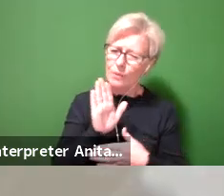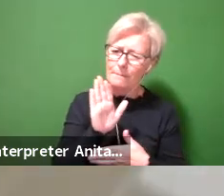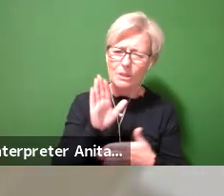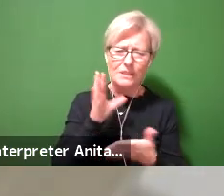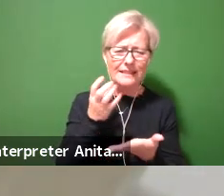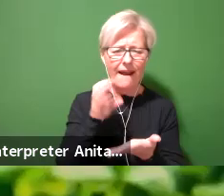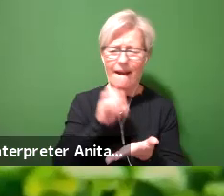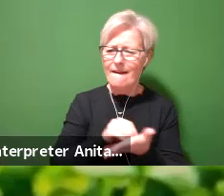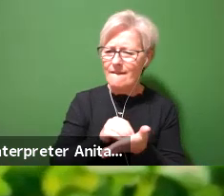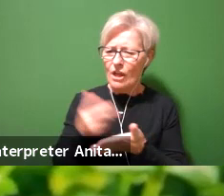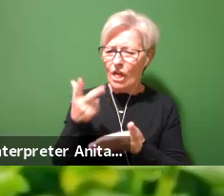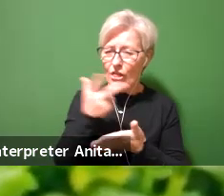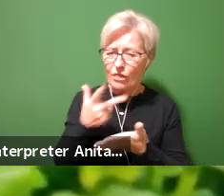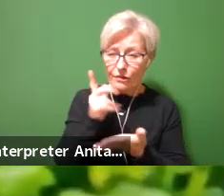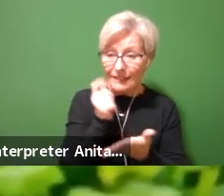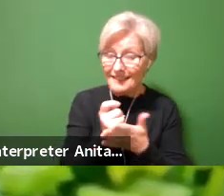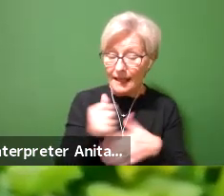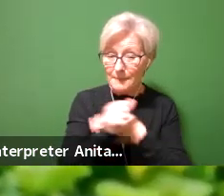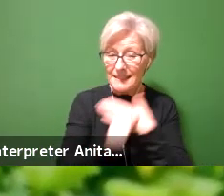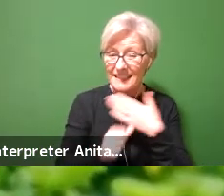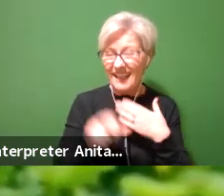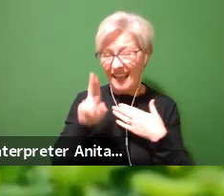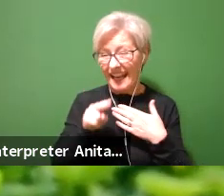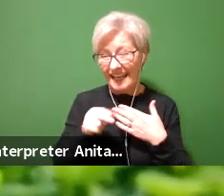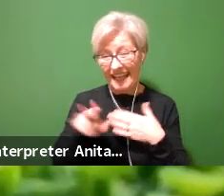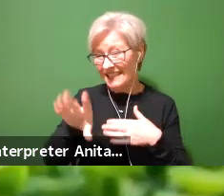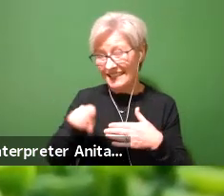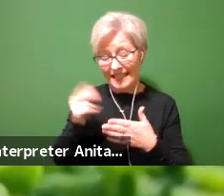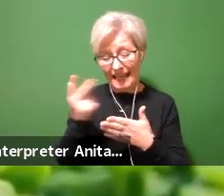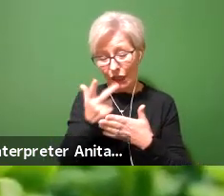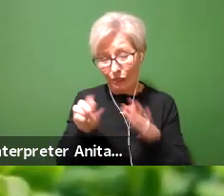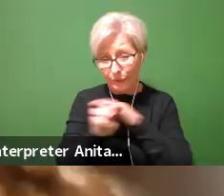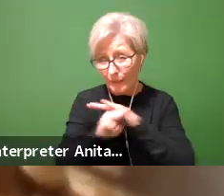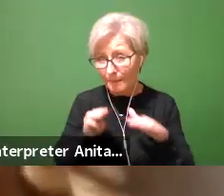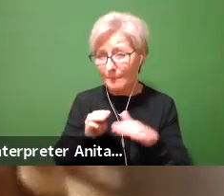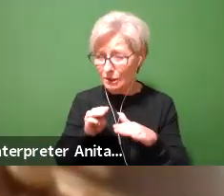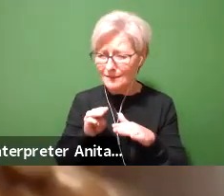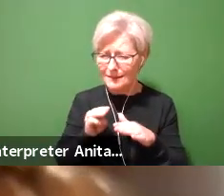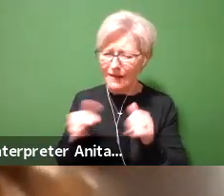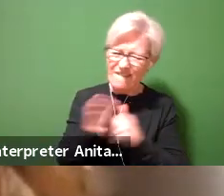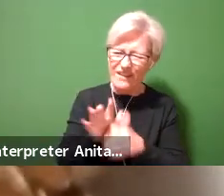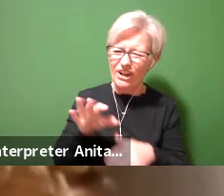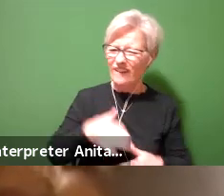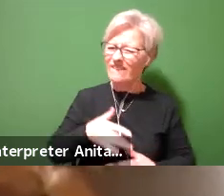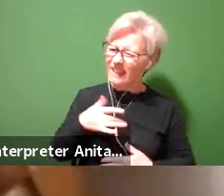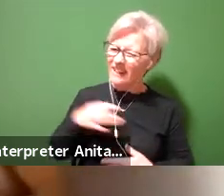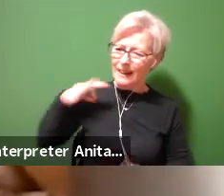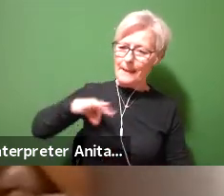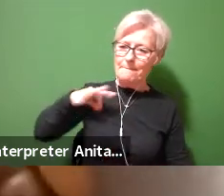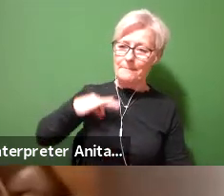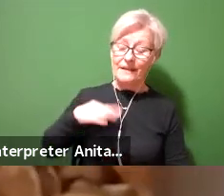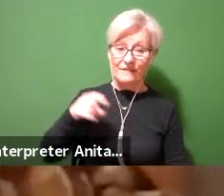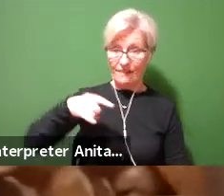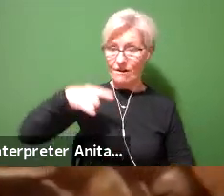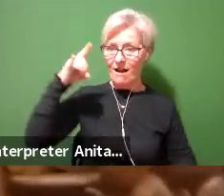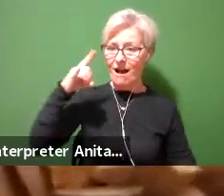takes up to 2 to 3 months to feel any benefit. These foods are low in saturated fats and high in antioxidants, so they do